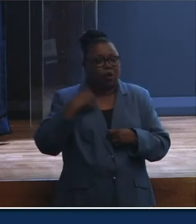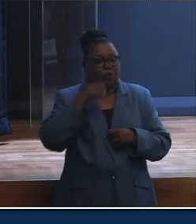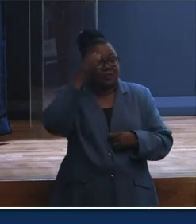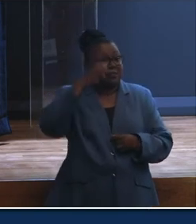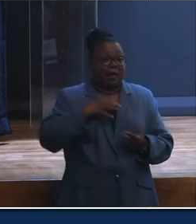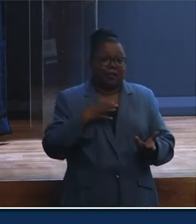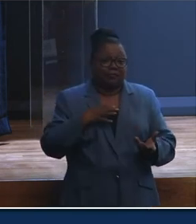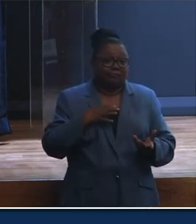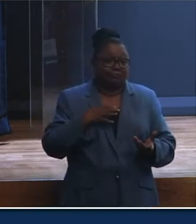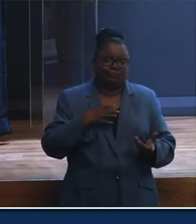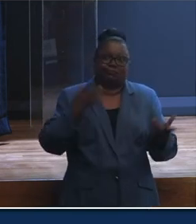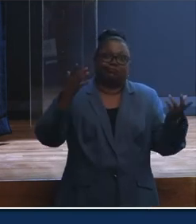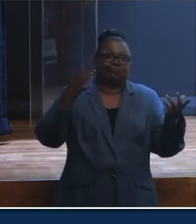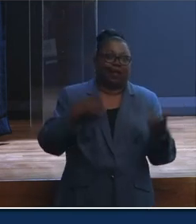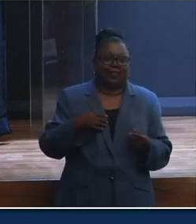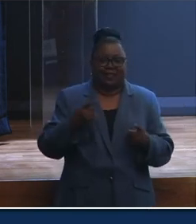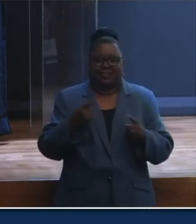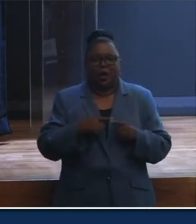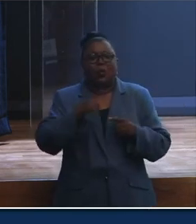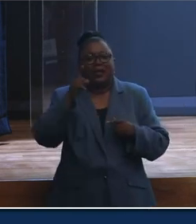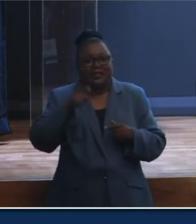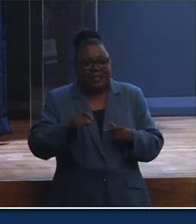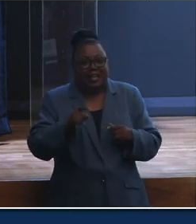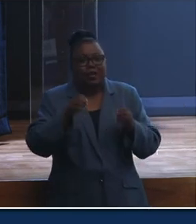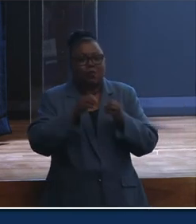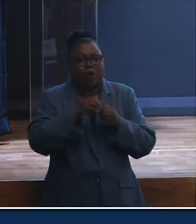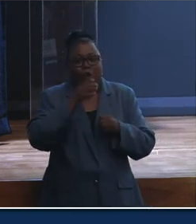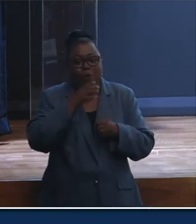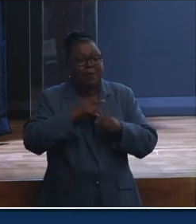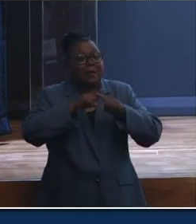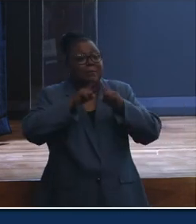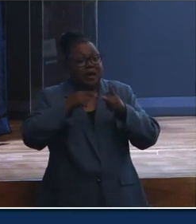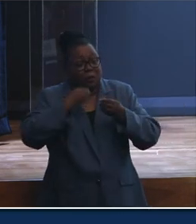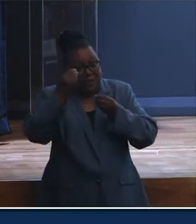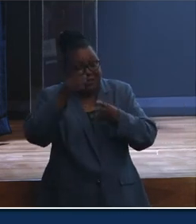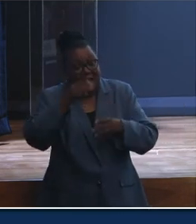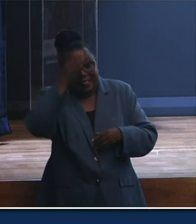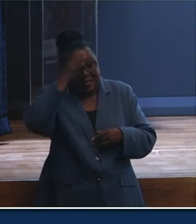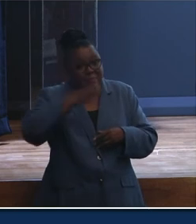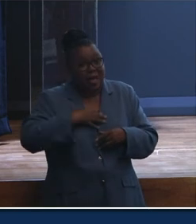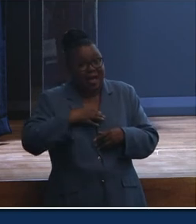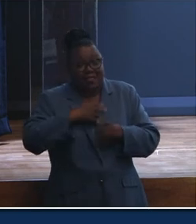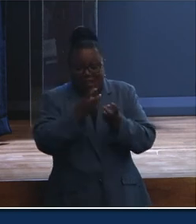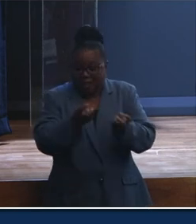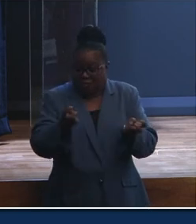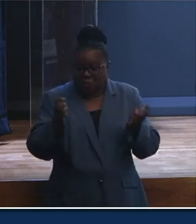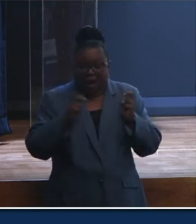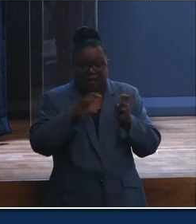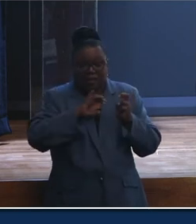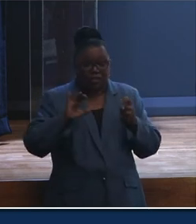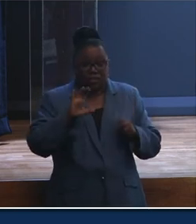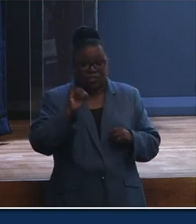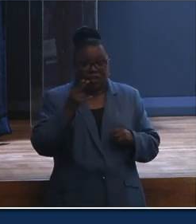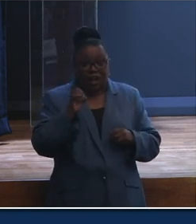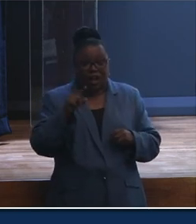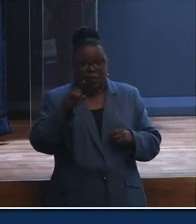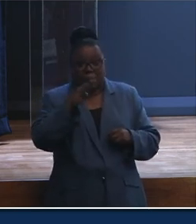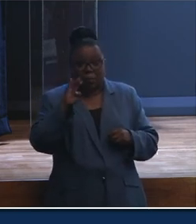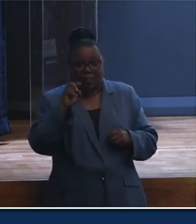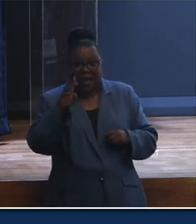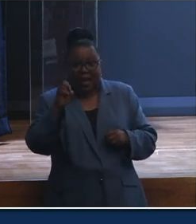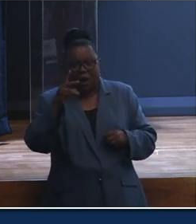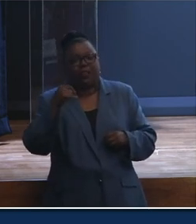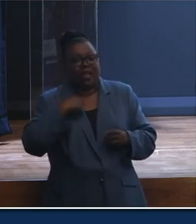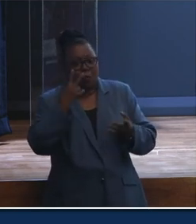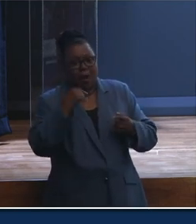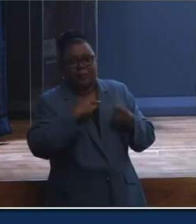male. To Muffet's point, we need more women. But I will say, the men that I am surrounded by, the Chicago Blackhawks, they want me to